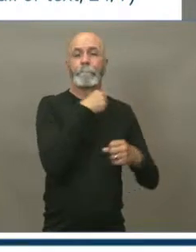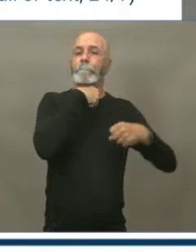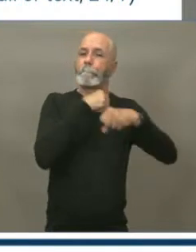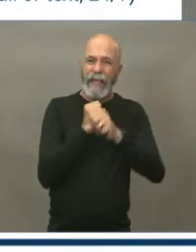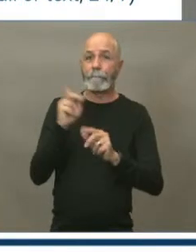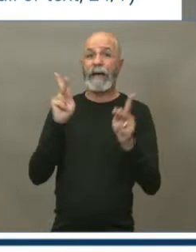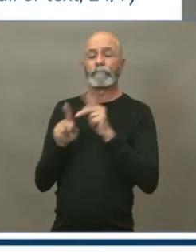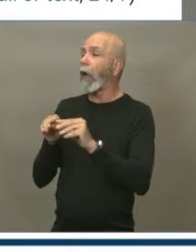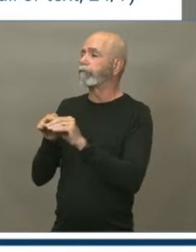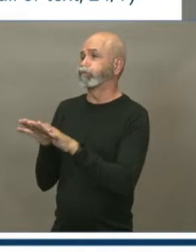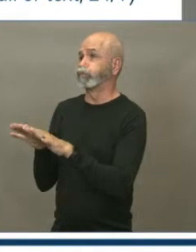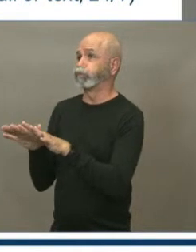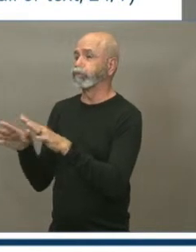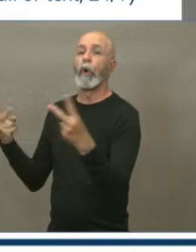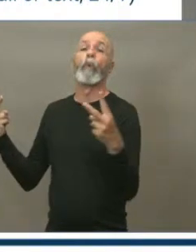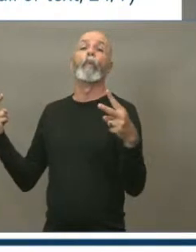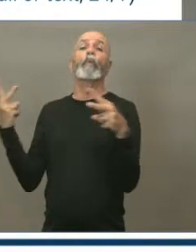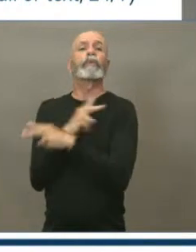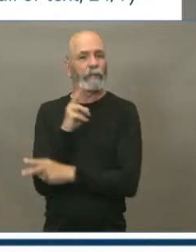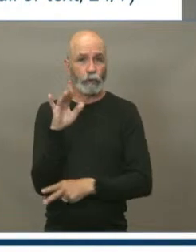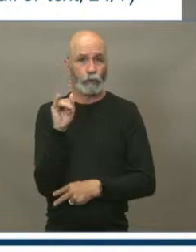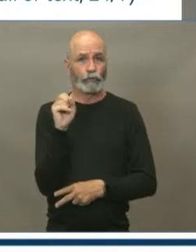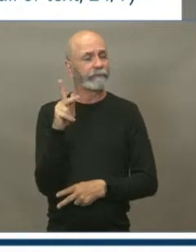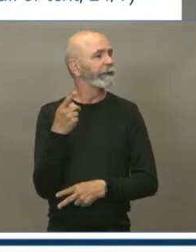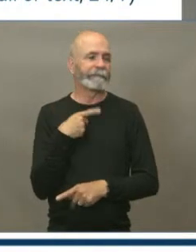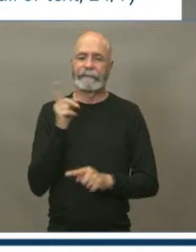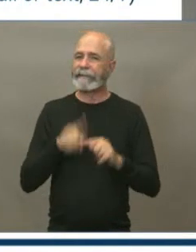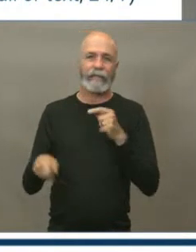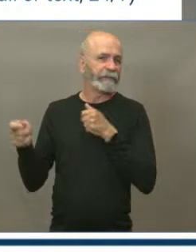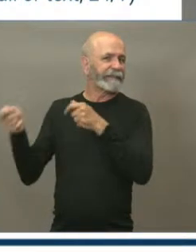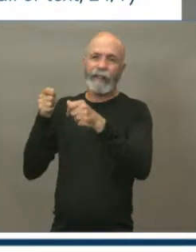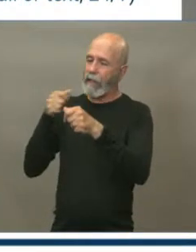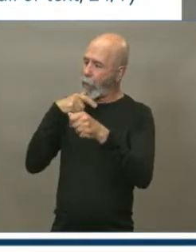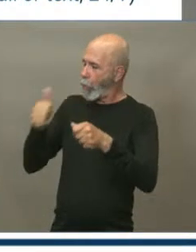significant risk. We cannot allow that to happen, and I'm very pleased with the judgment.